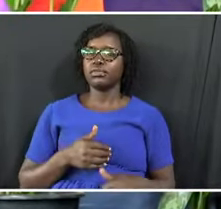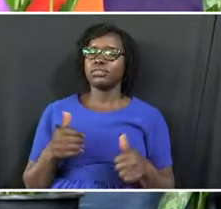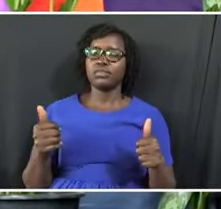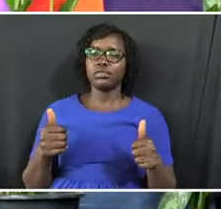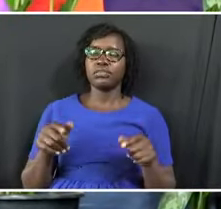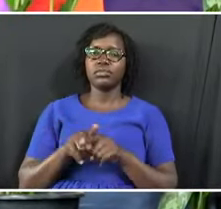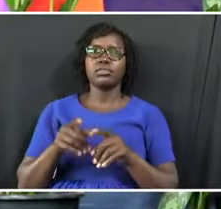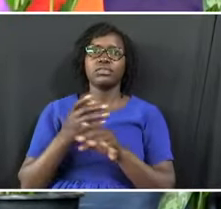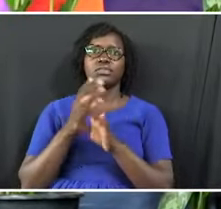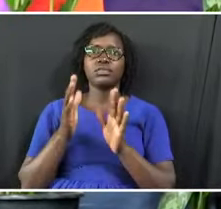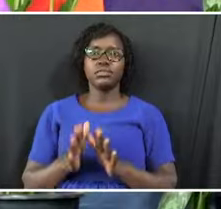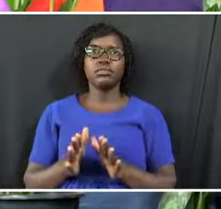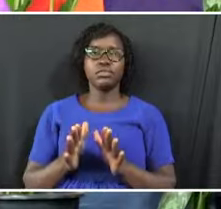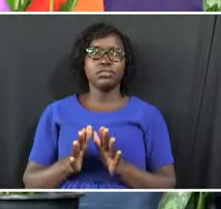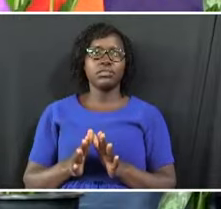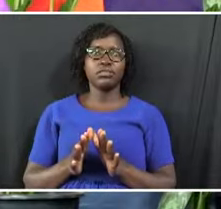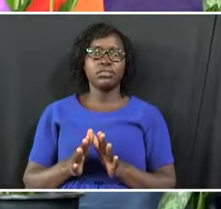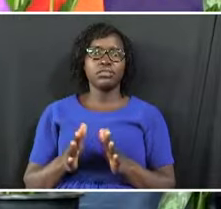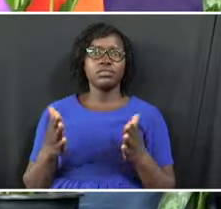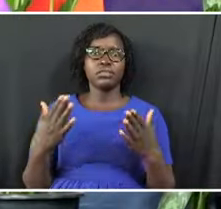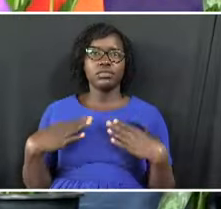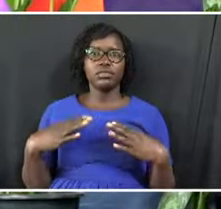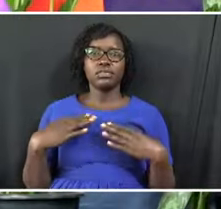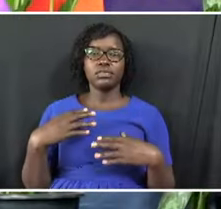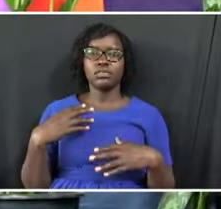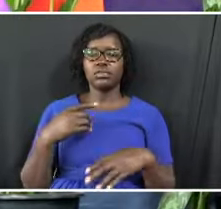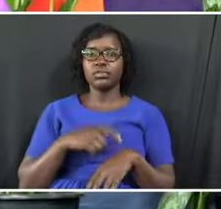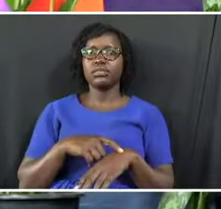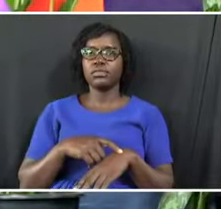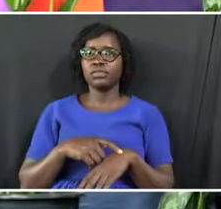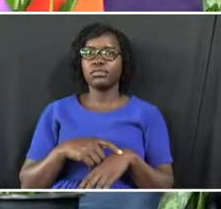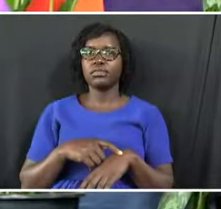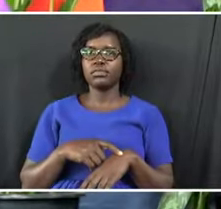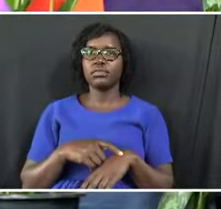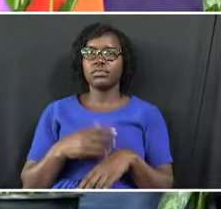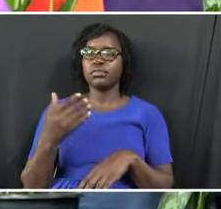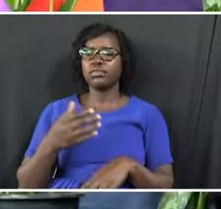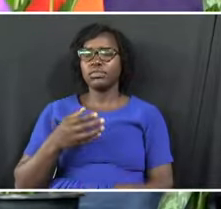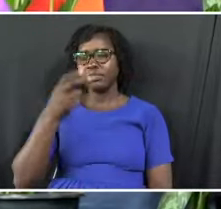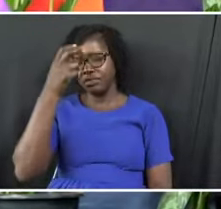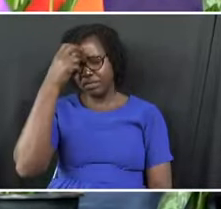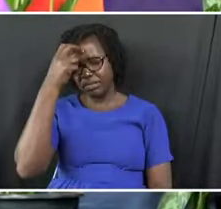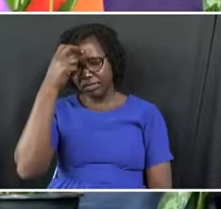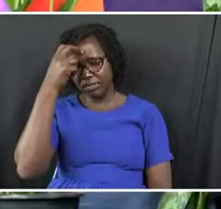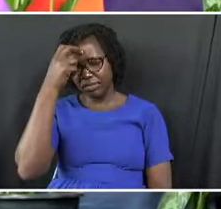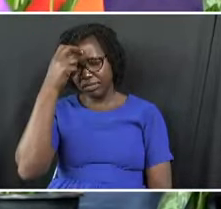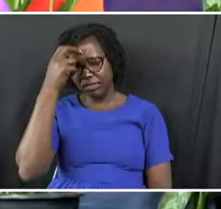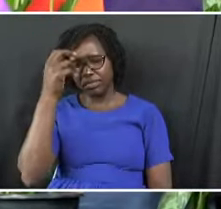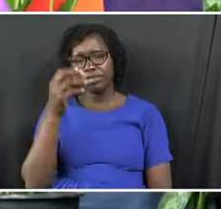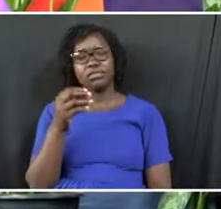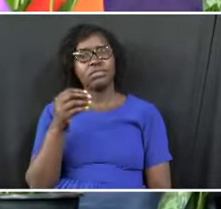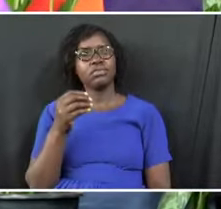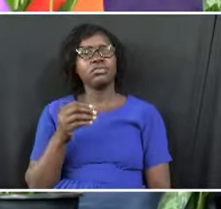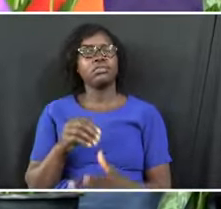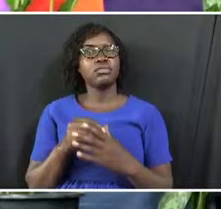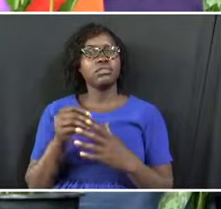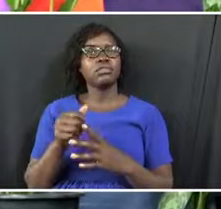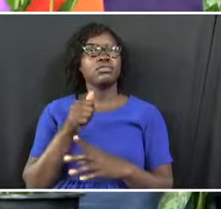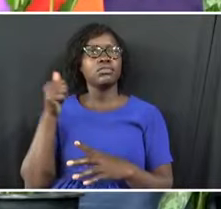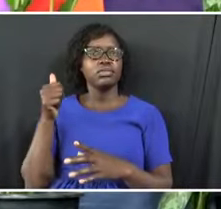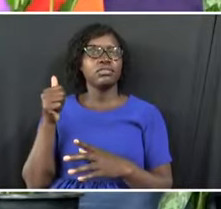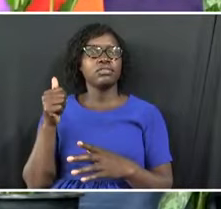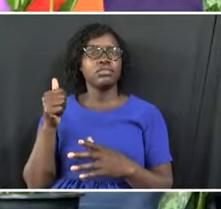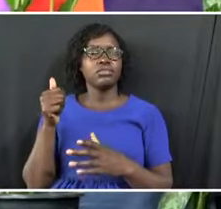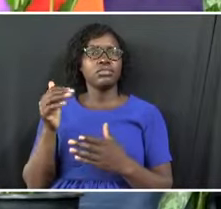Christian. There are people when they are annoyed or agitated by